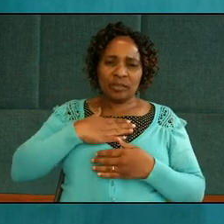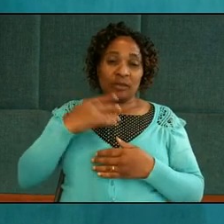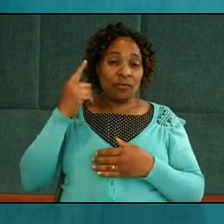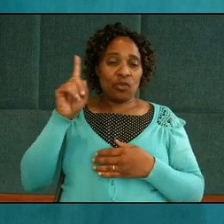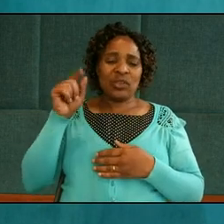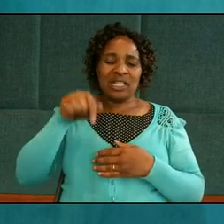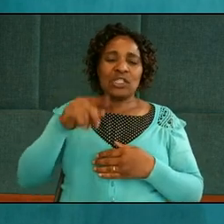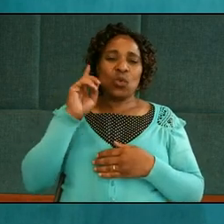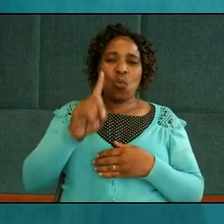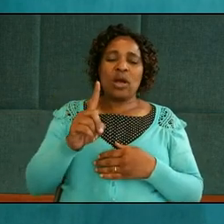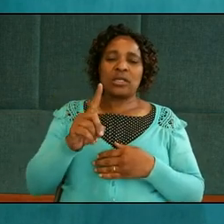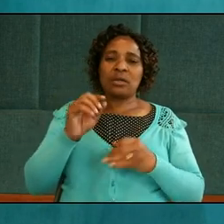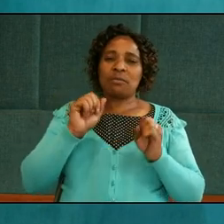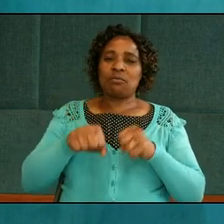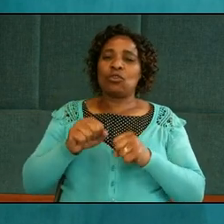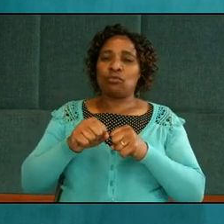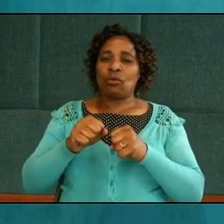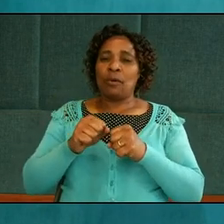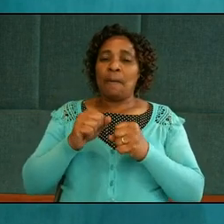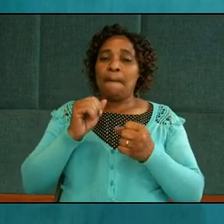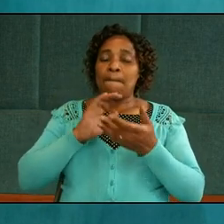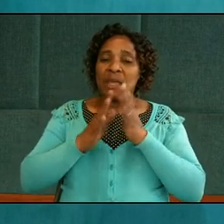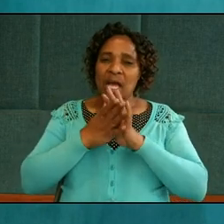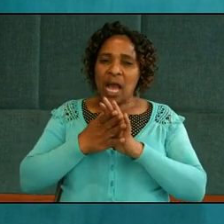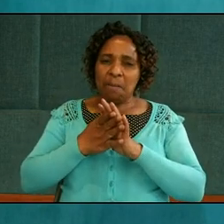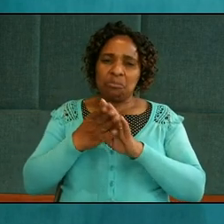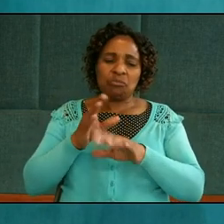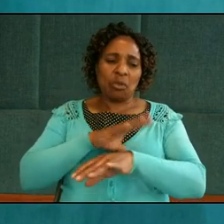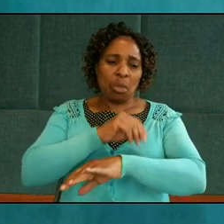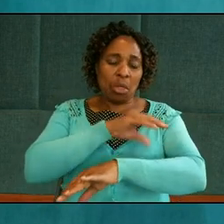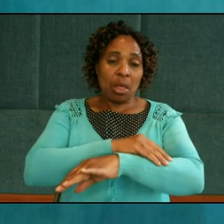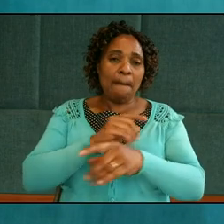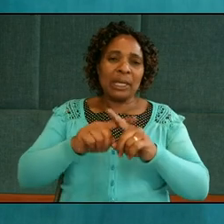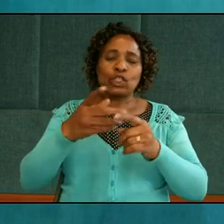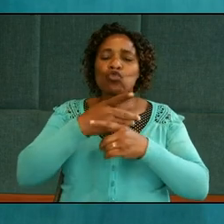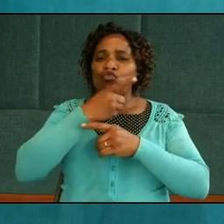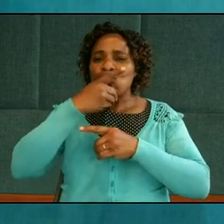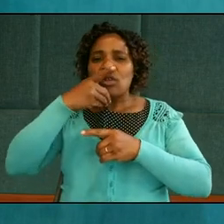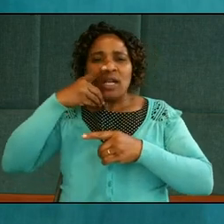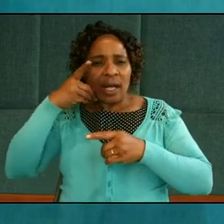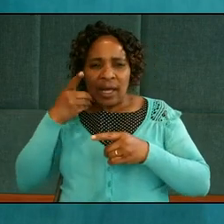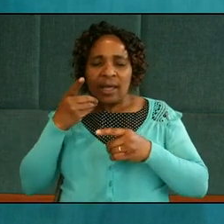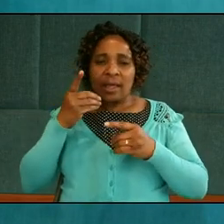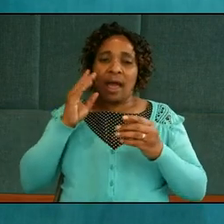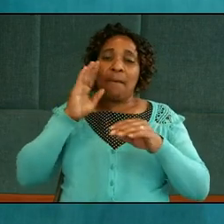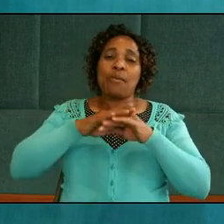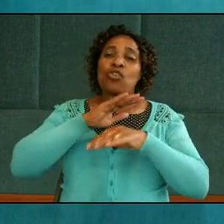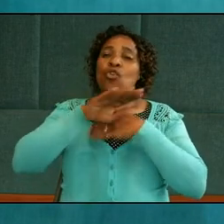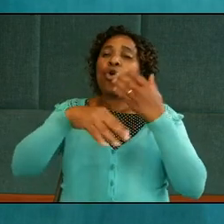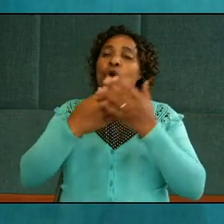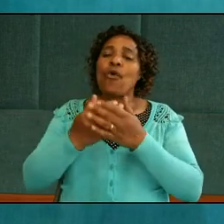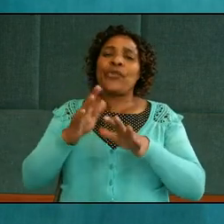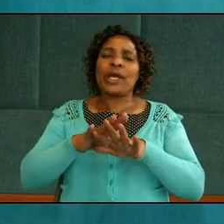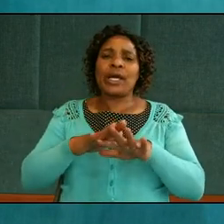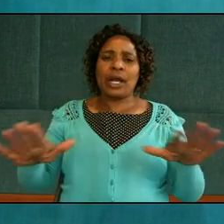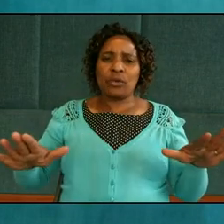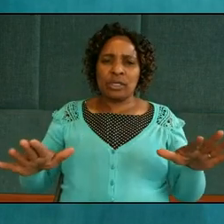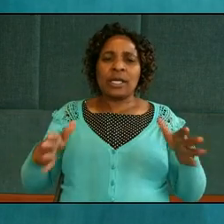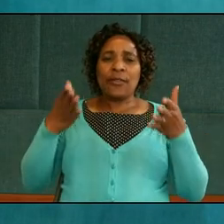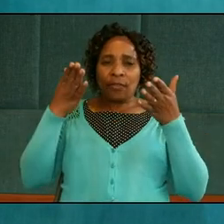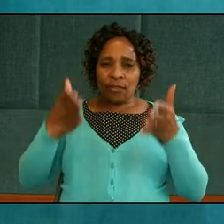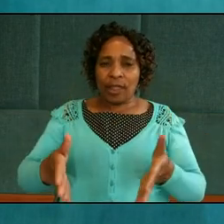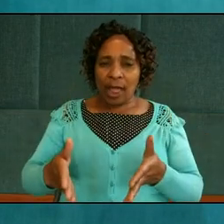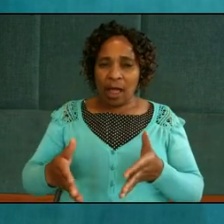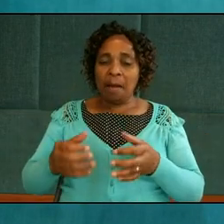this once with the fleece. Let it now be dry only upon the fleece, and upon all the ground let there be